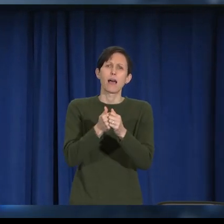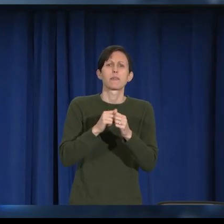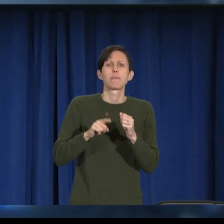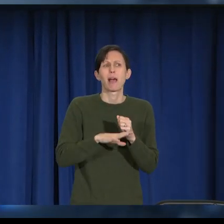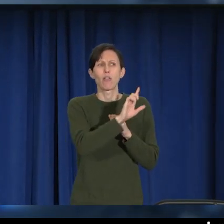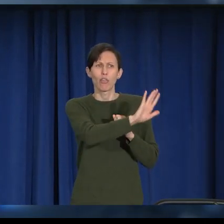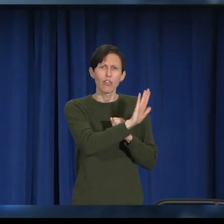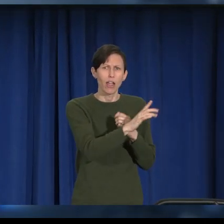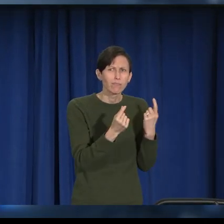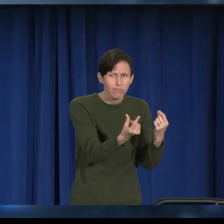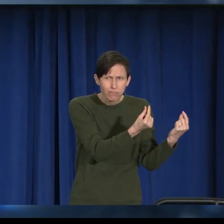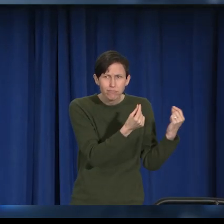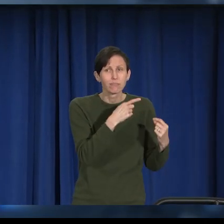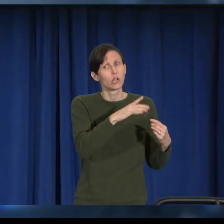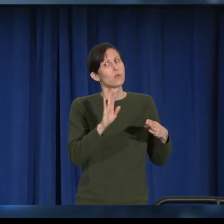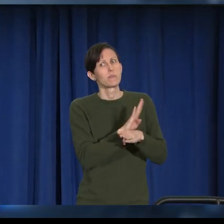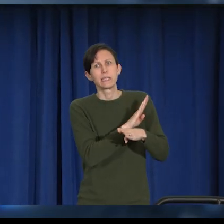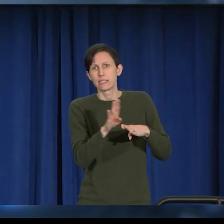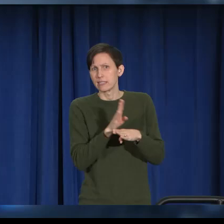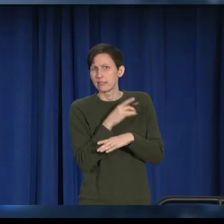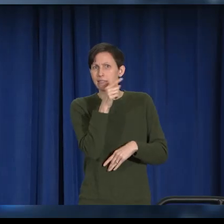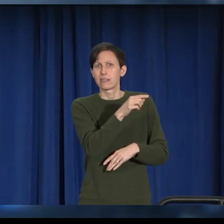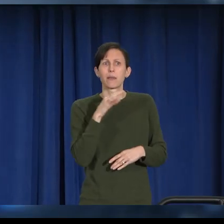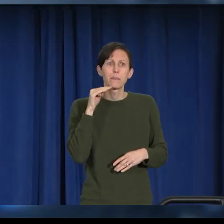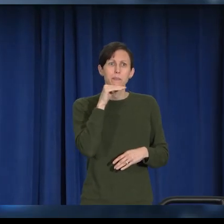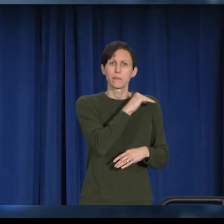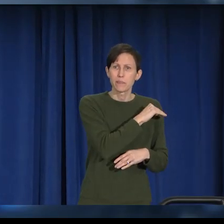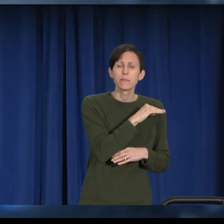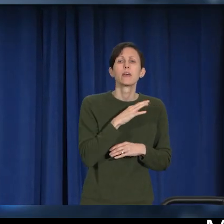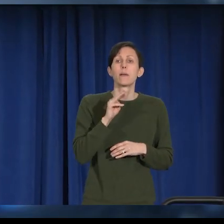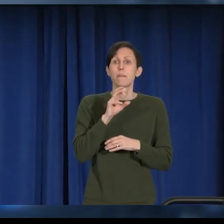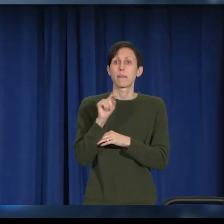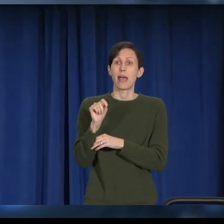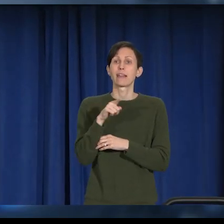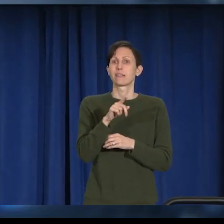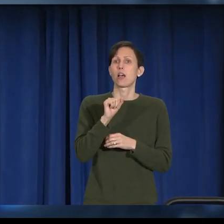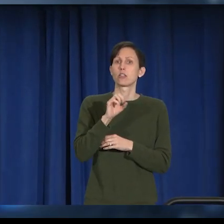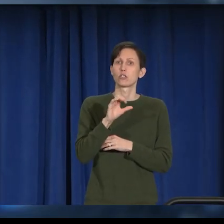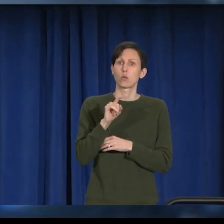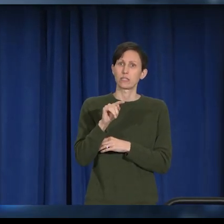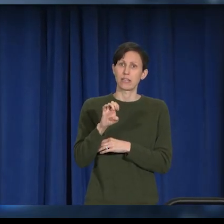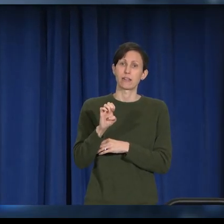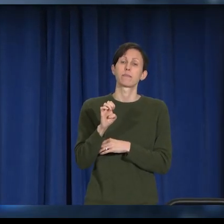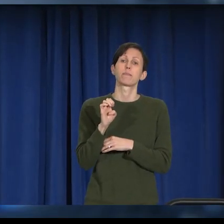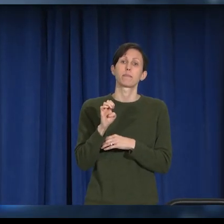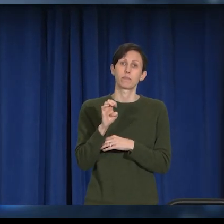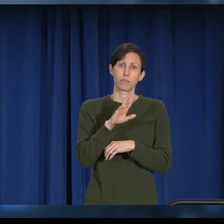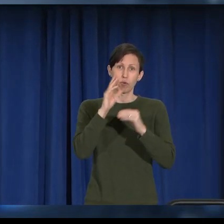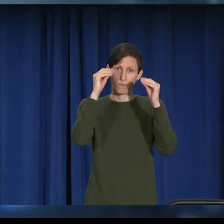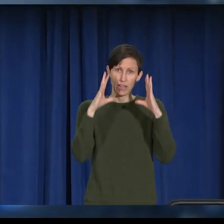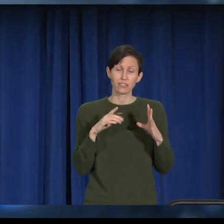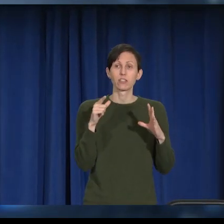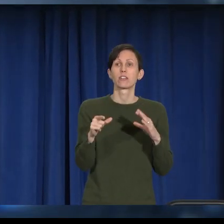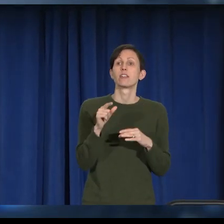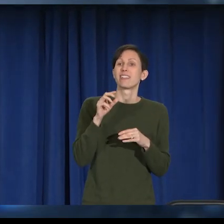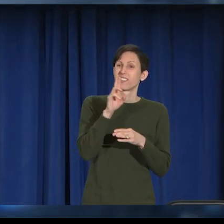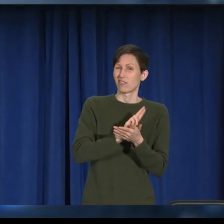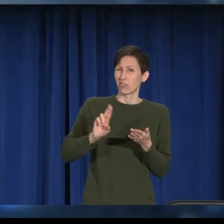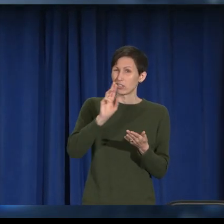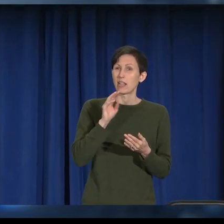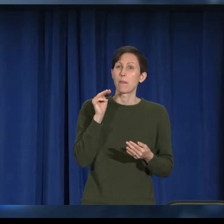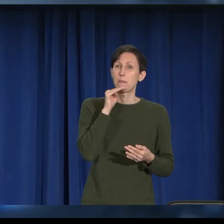They've been very, very busy. Matt is the Associate Professor in Learning Intervention Education at the University of